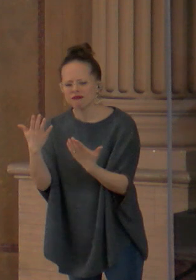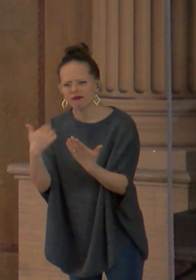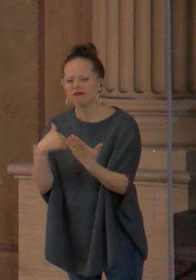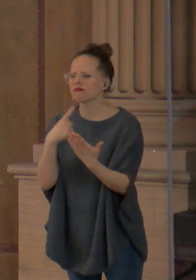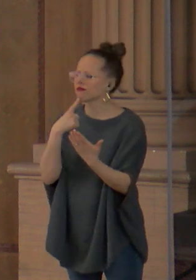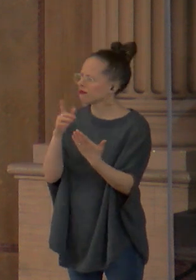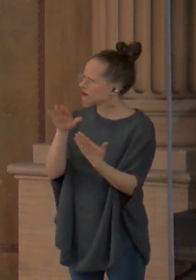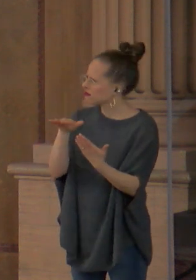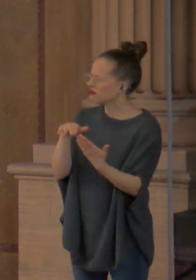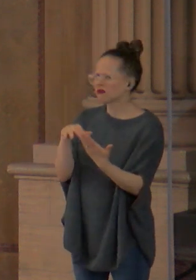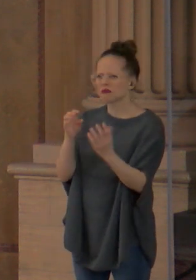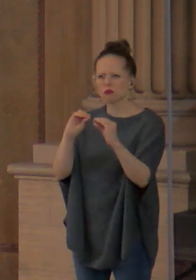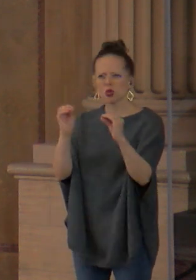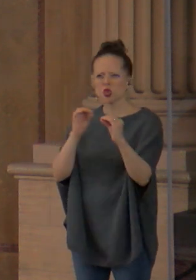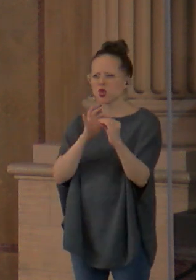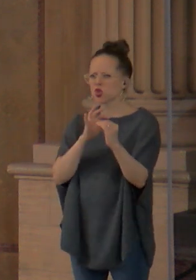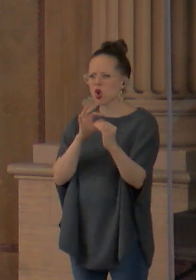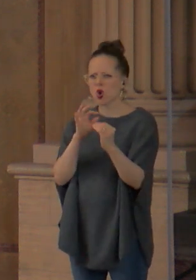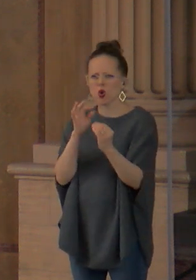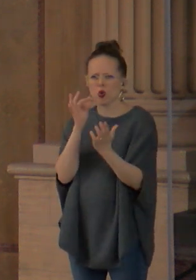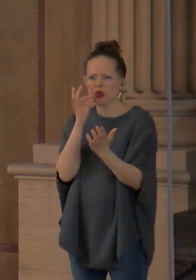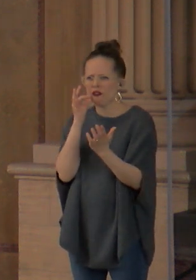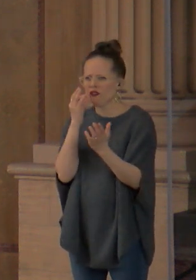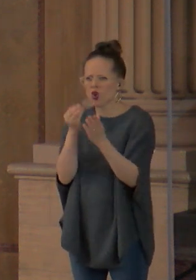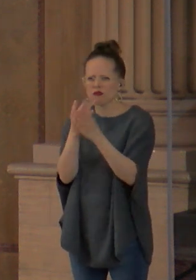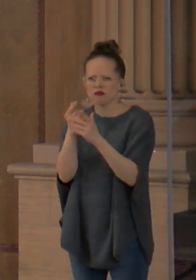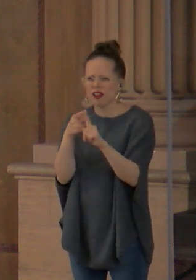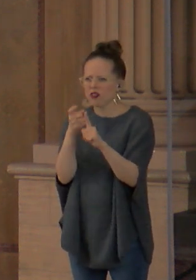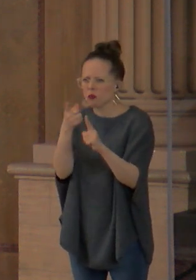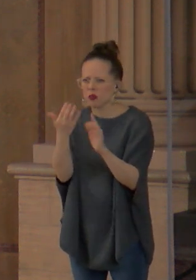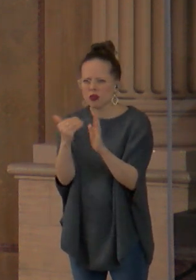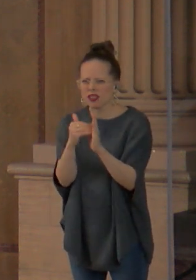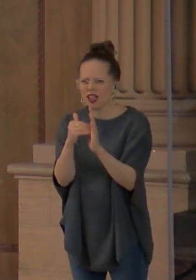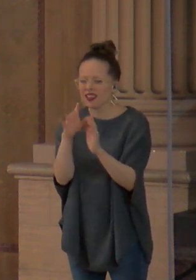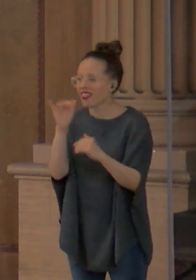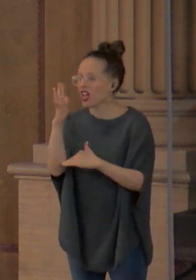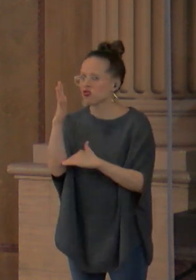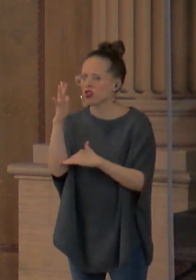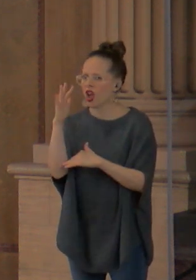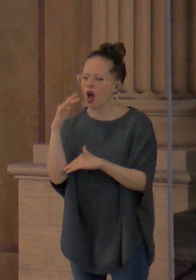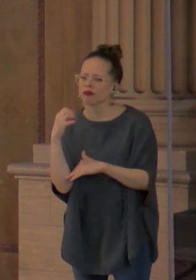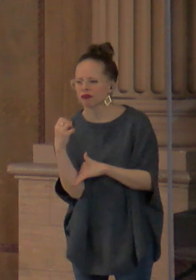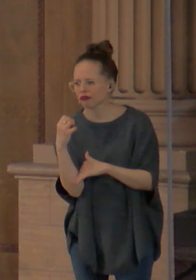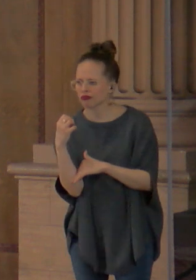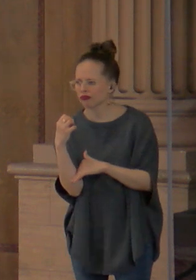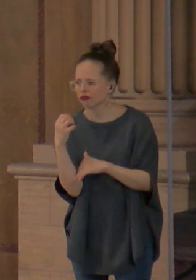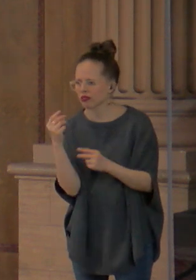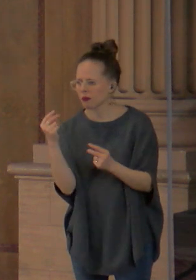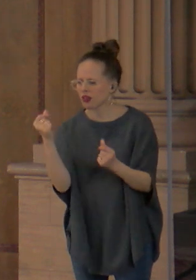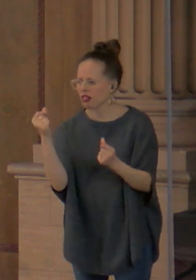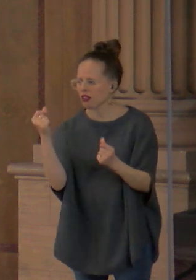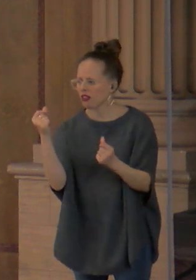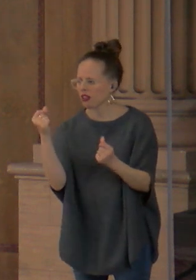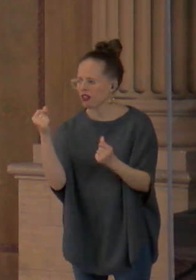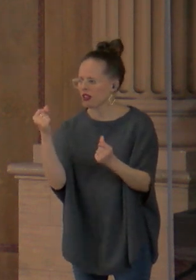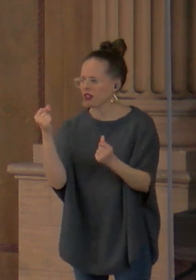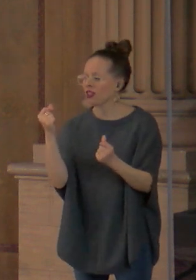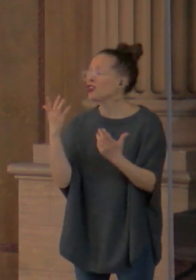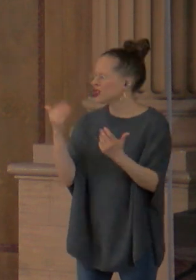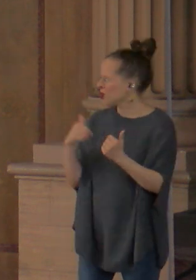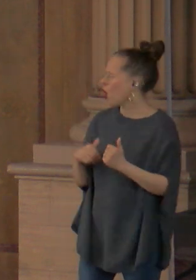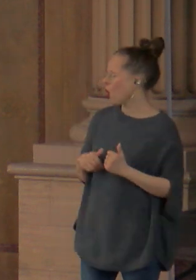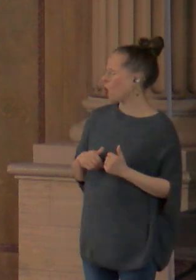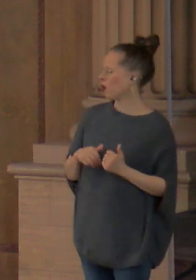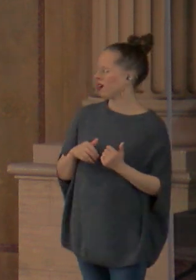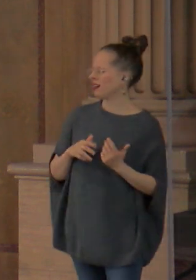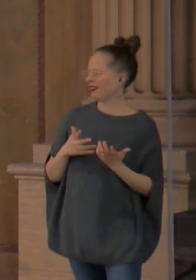to it, may no fruit ever come from you again. And the fig tree withered at once. And so this new atheist I was listening to, was